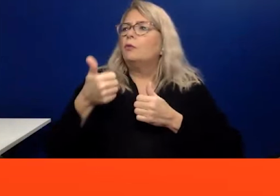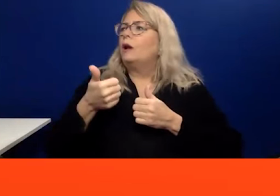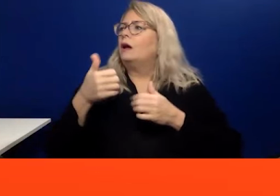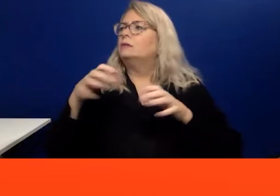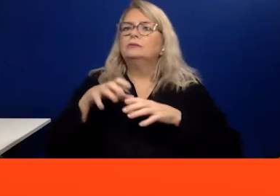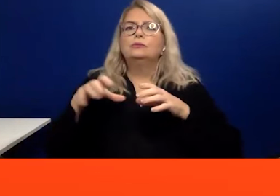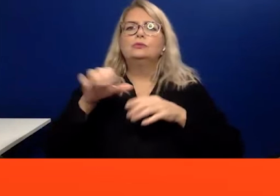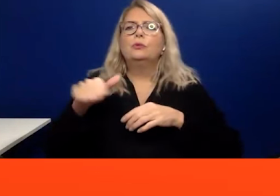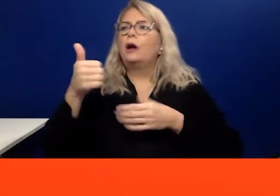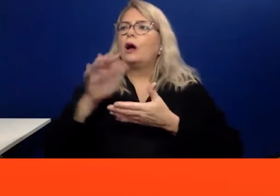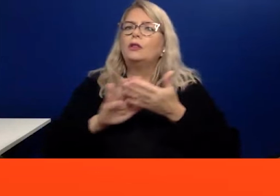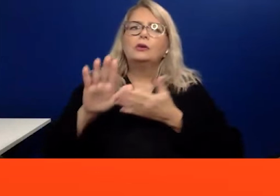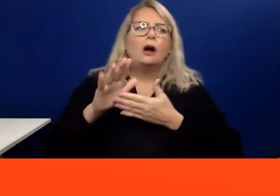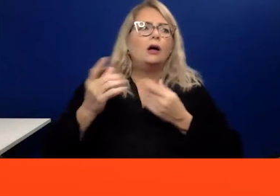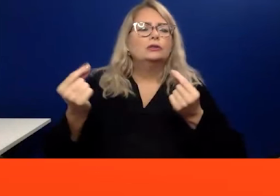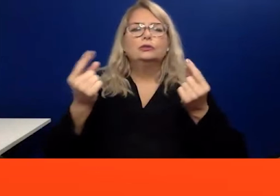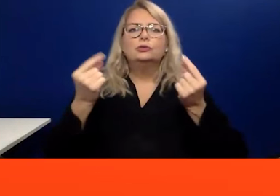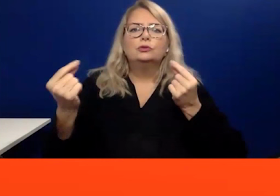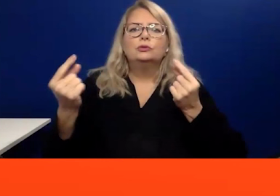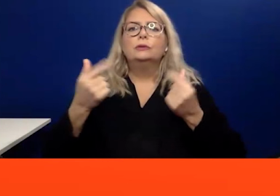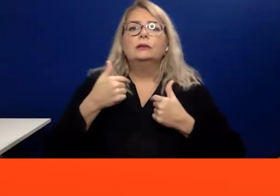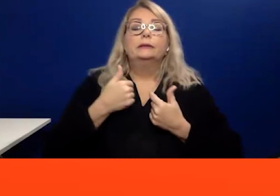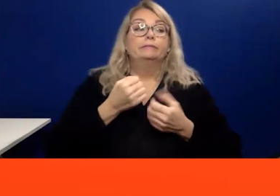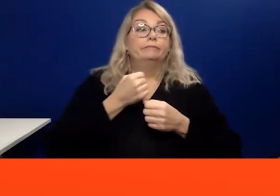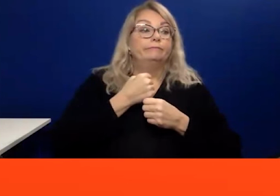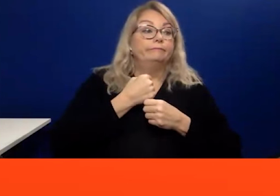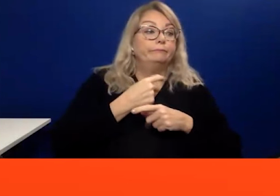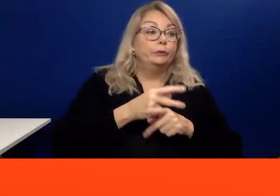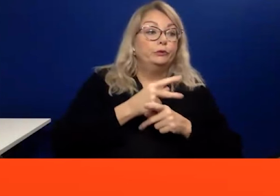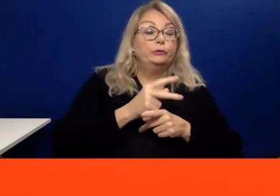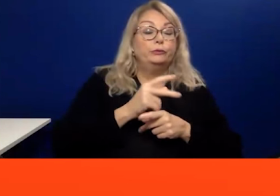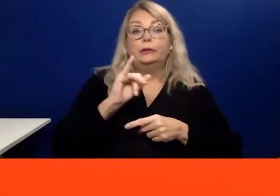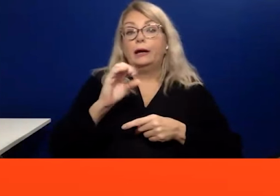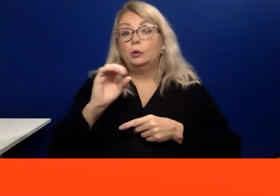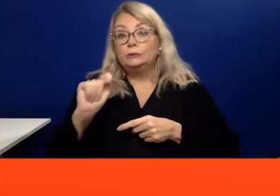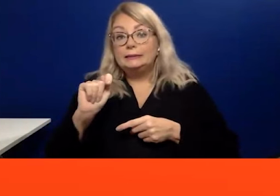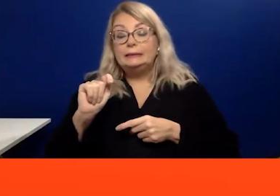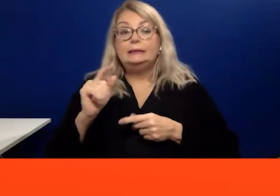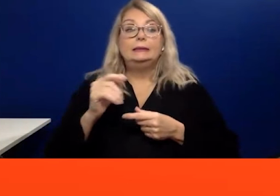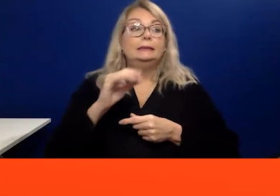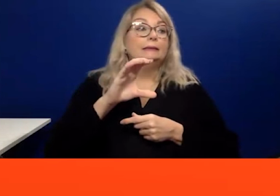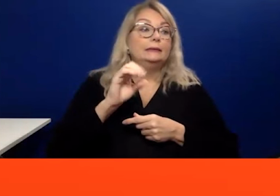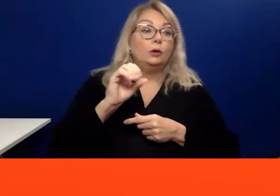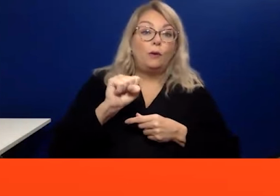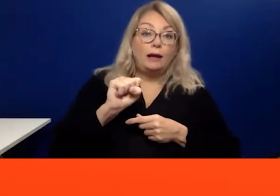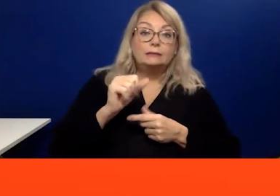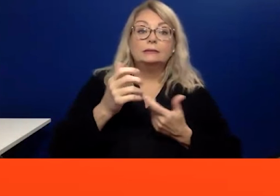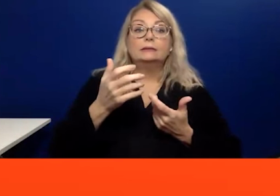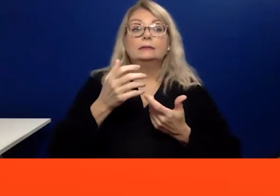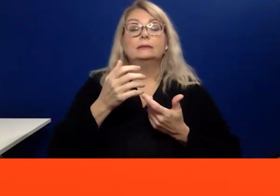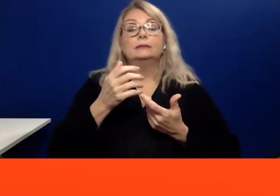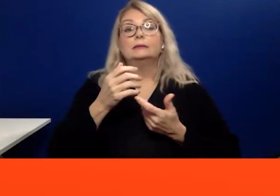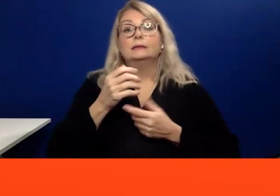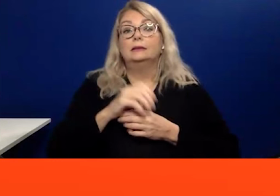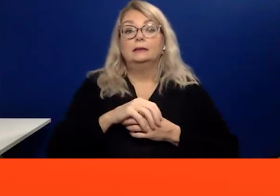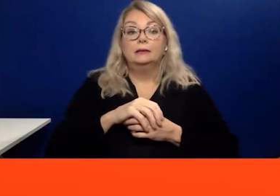they're producing students over at IoT. They're producing students at COS. They're producing students in